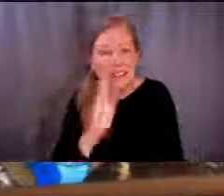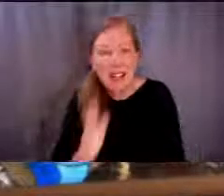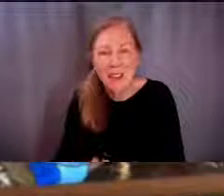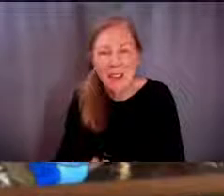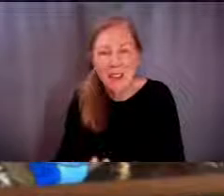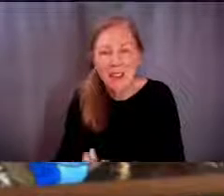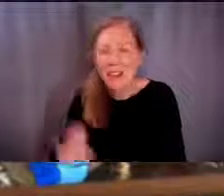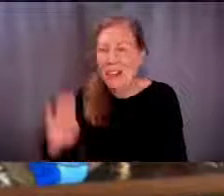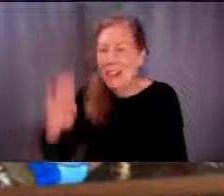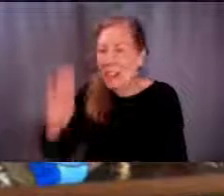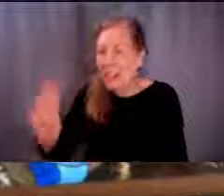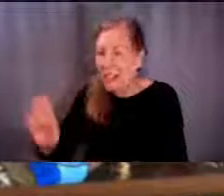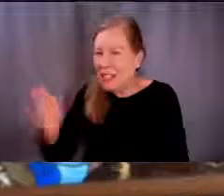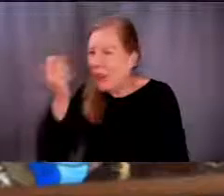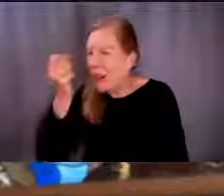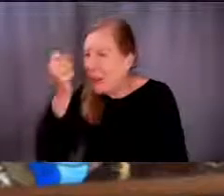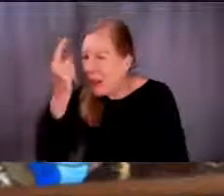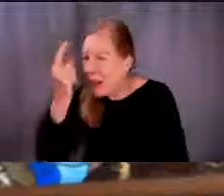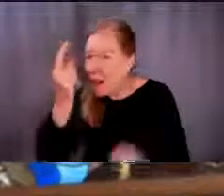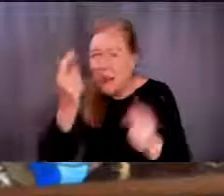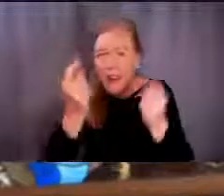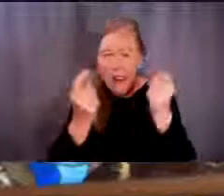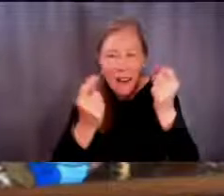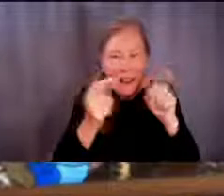tired. His